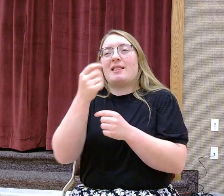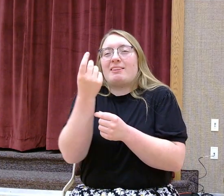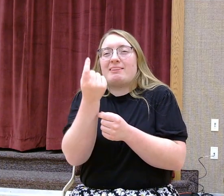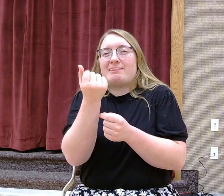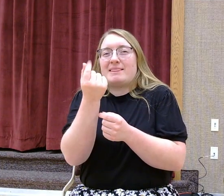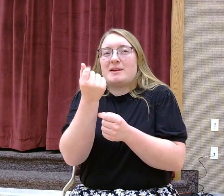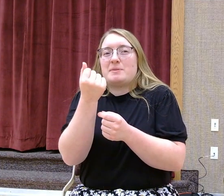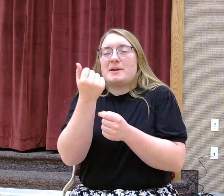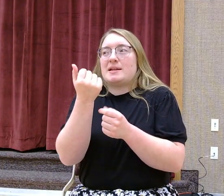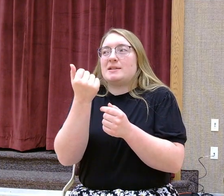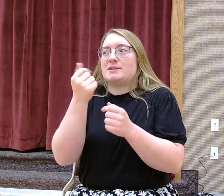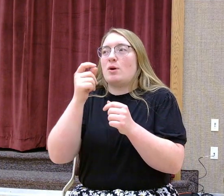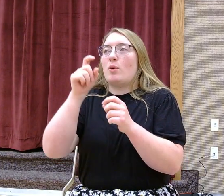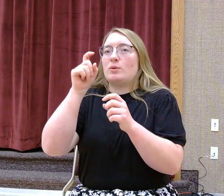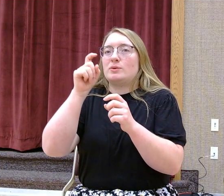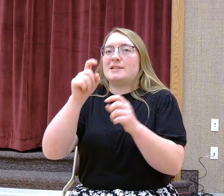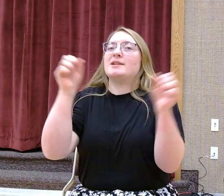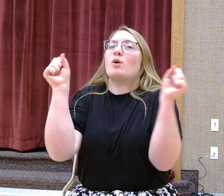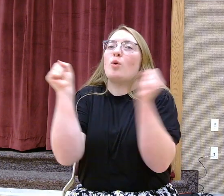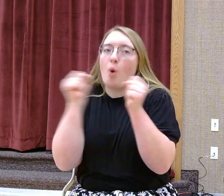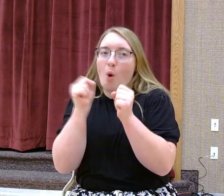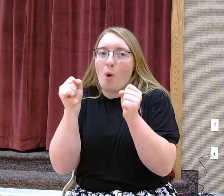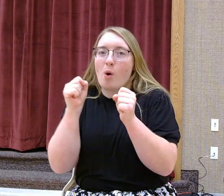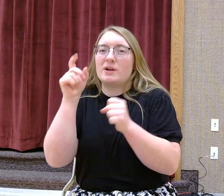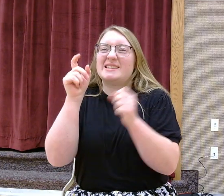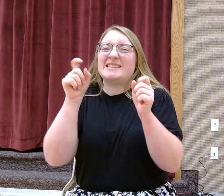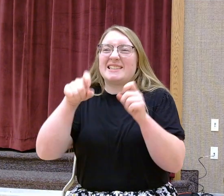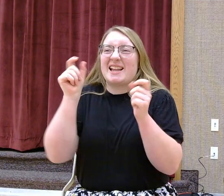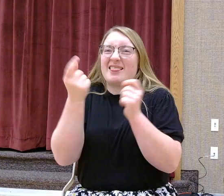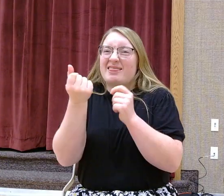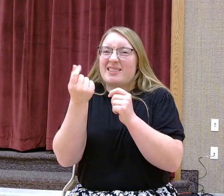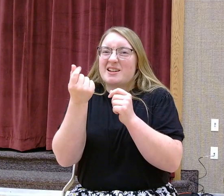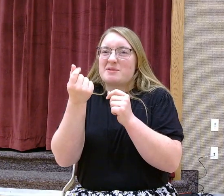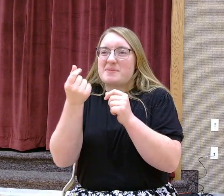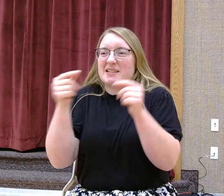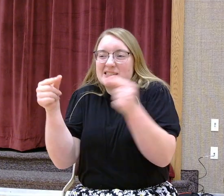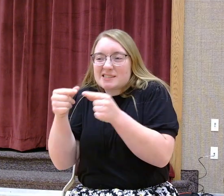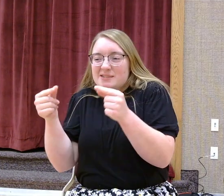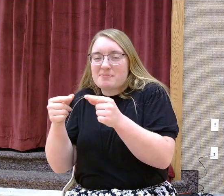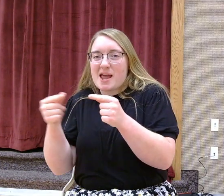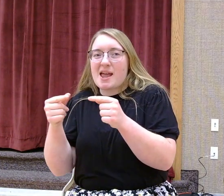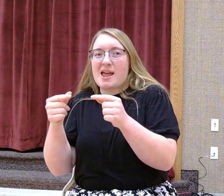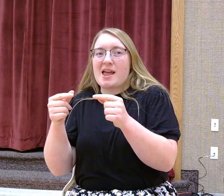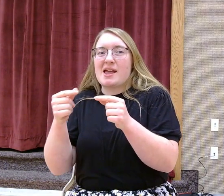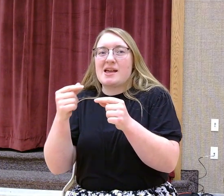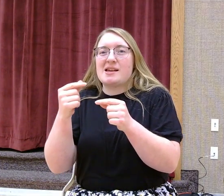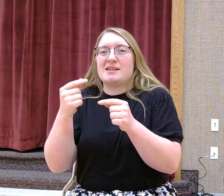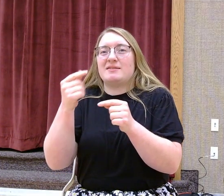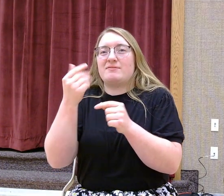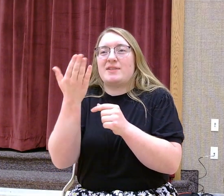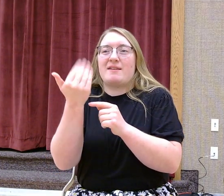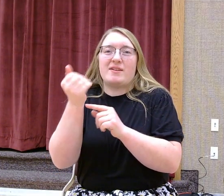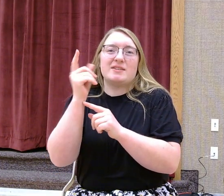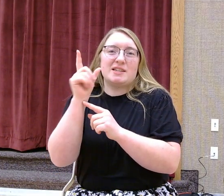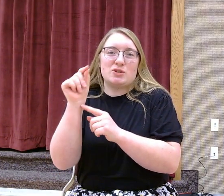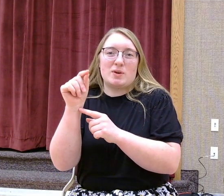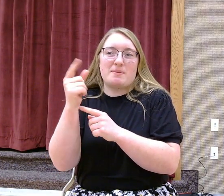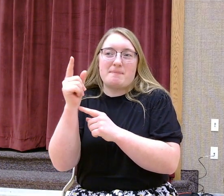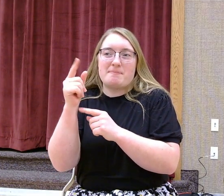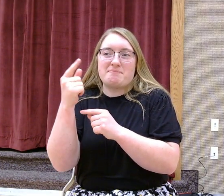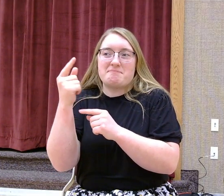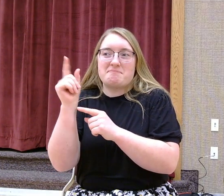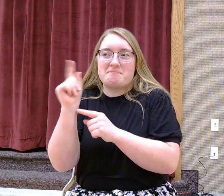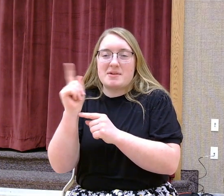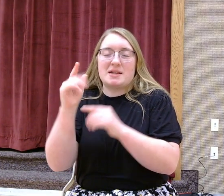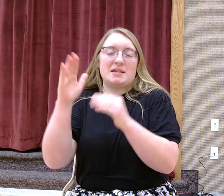4 towels. It's got to be cold. It's got to sting a little bit, and just 20 minutes. Any more than 20 minutes isn't going to do squat. But if you can ice